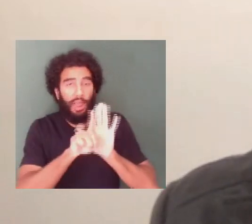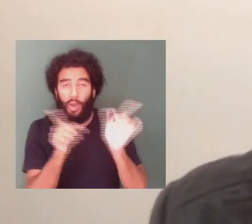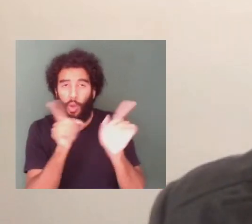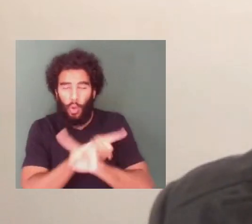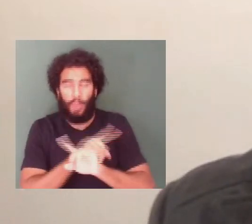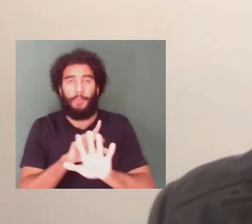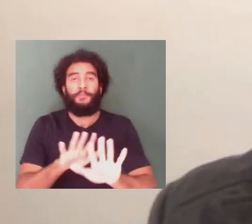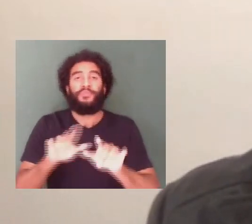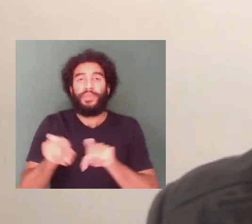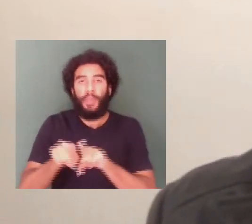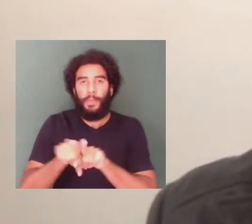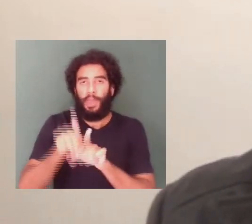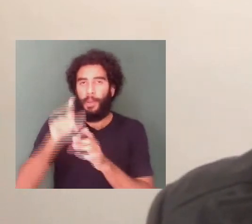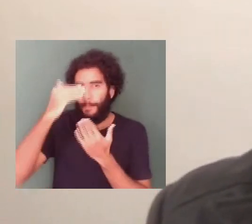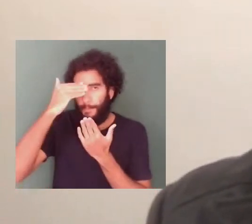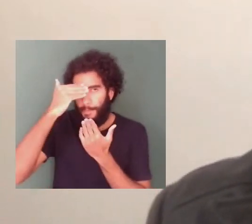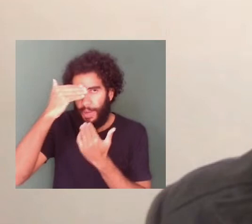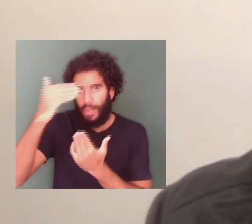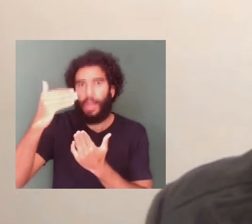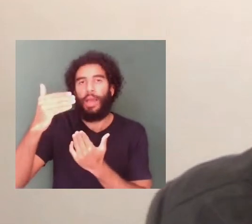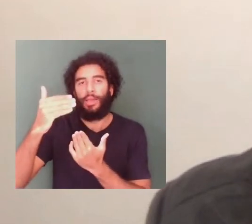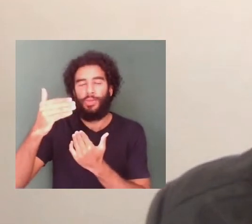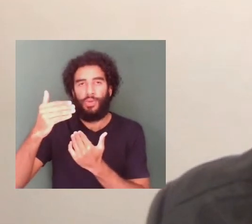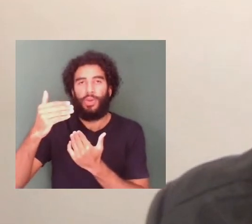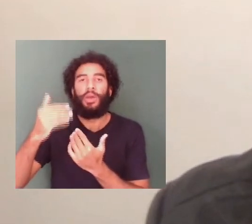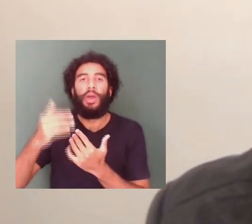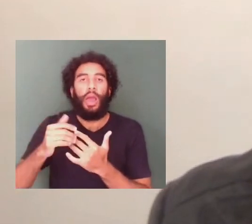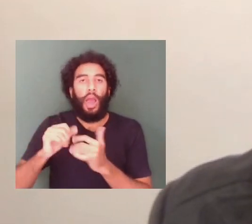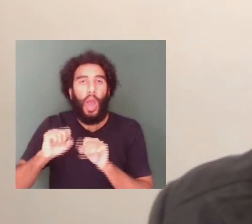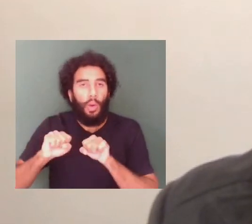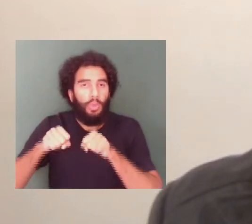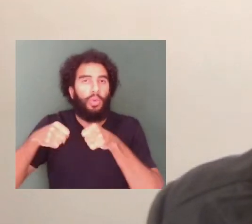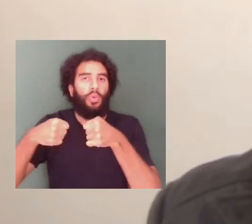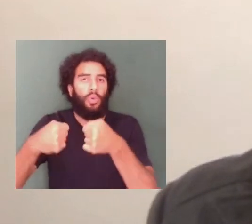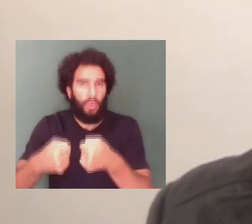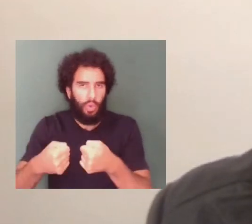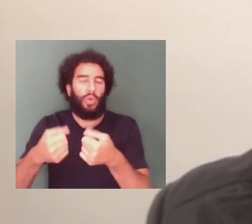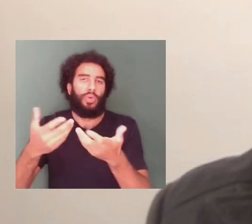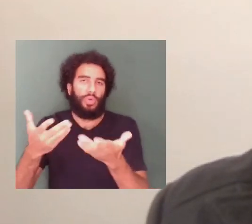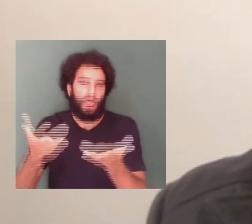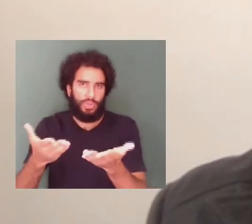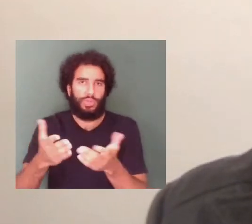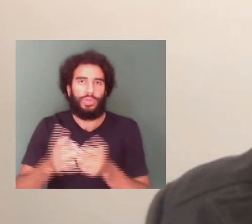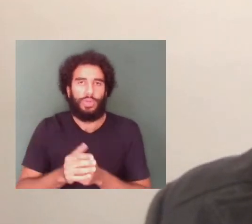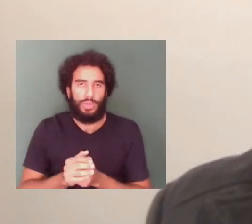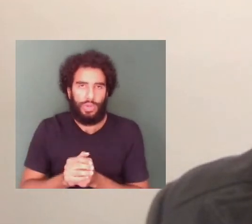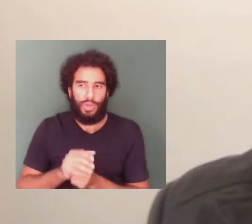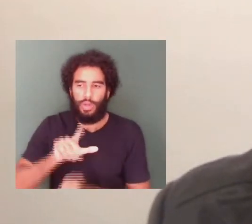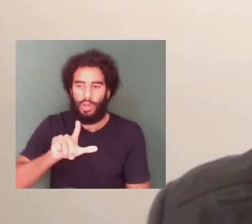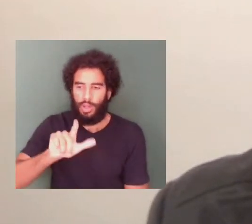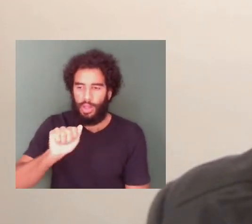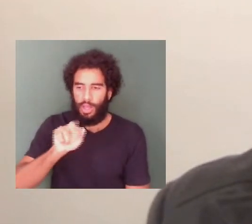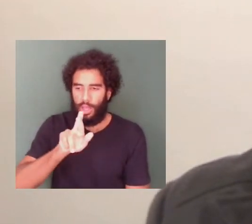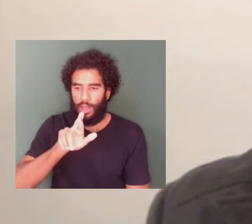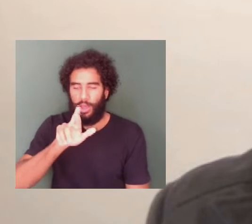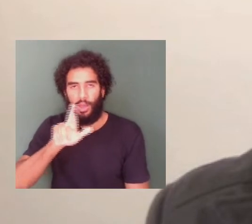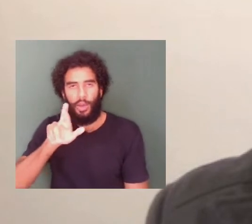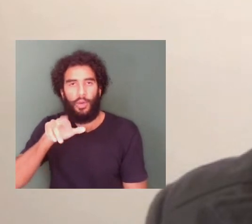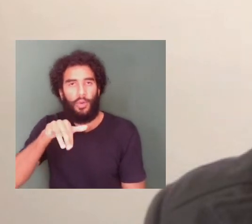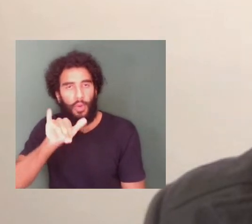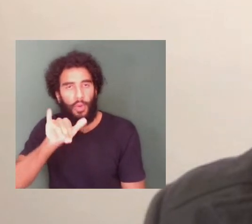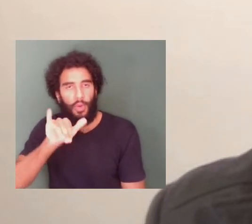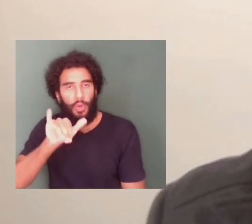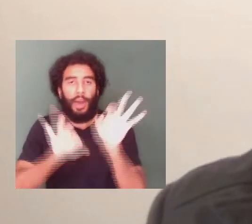go against our international code. I'd also like to thank the brilliant effort conducted by Dr.